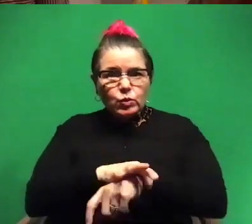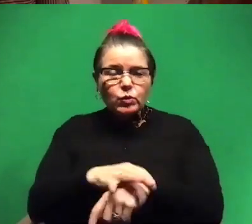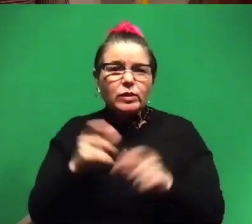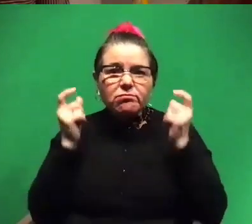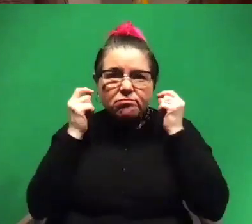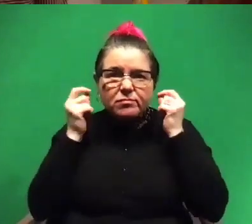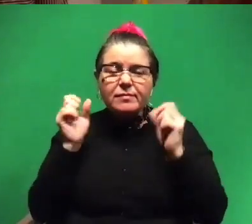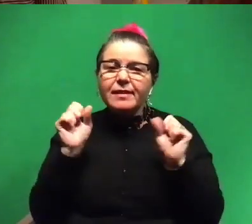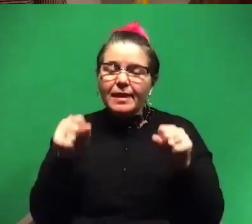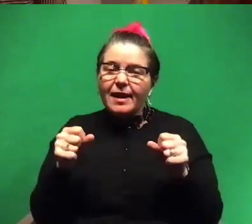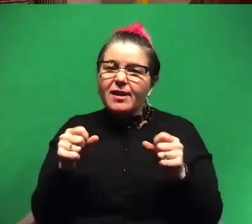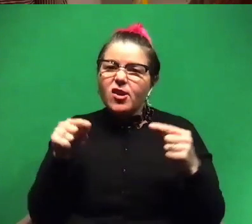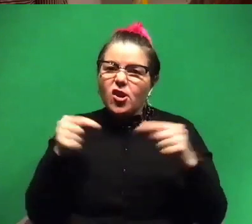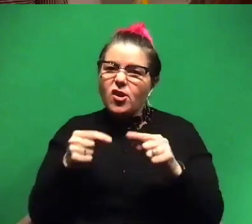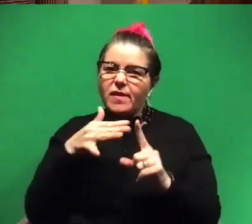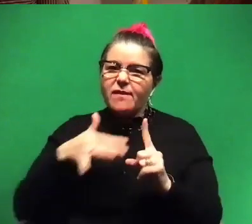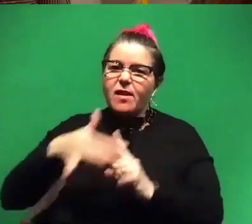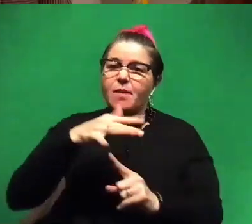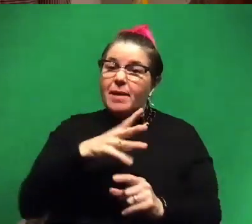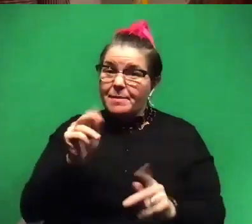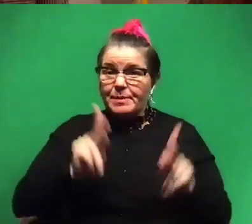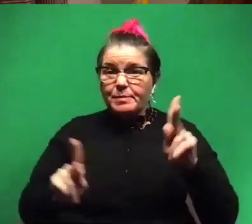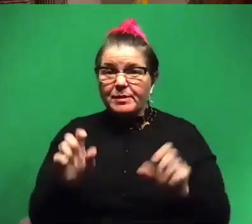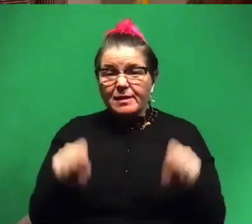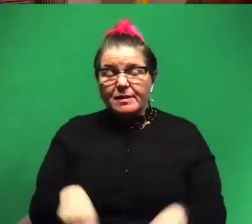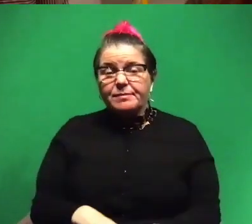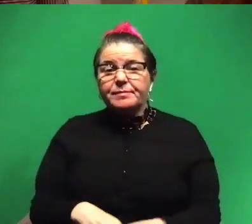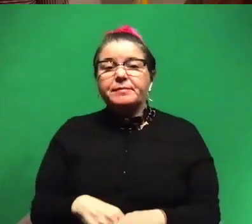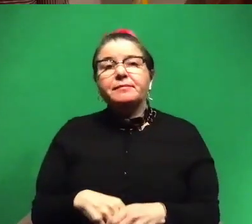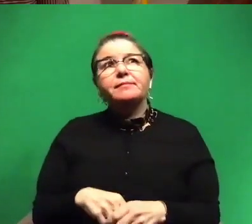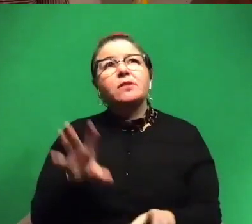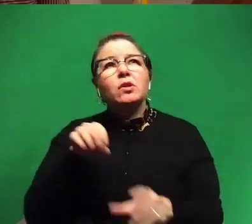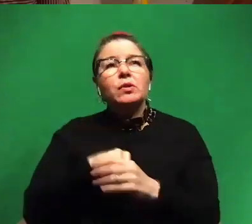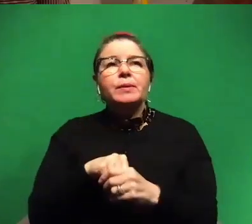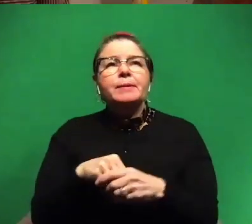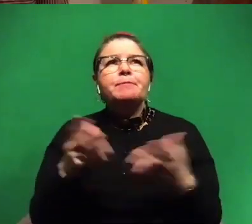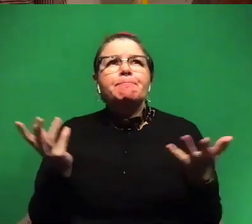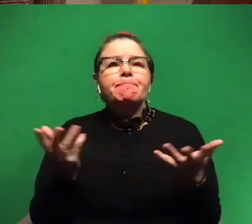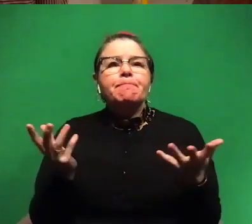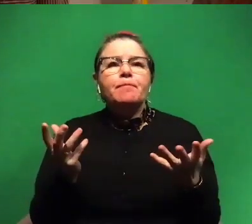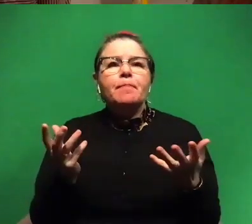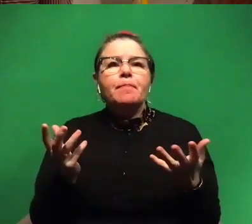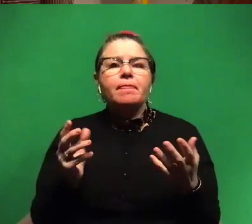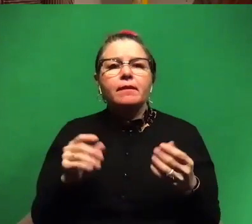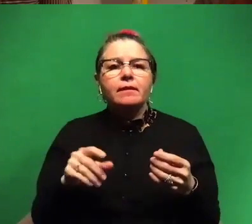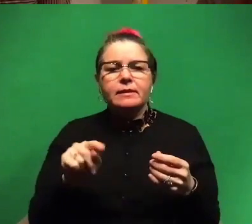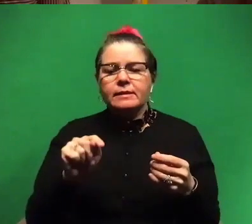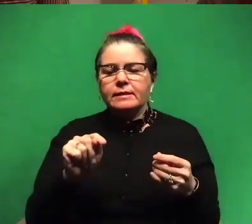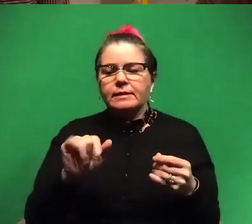of harms for the environment and for people. And so some of those things might include what we call like tailings